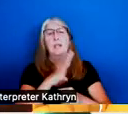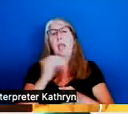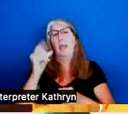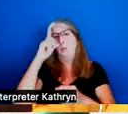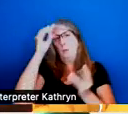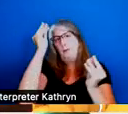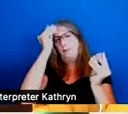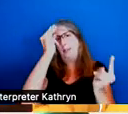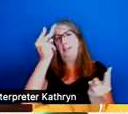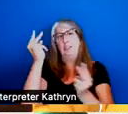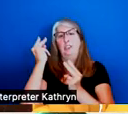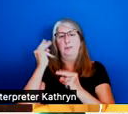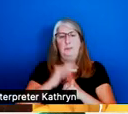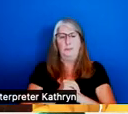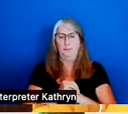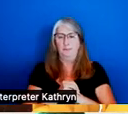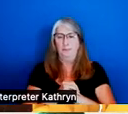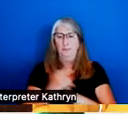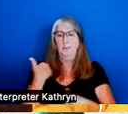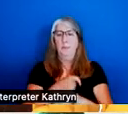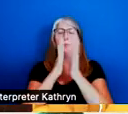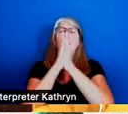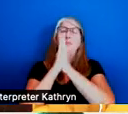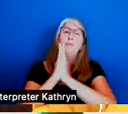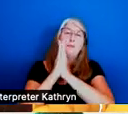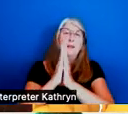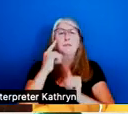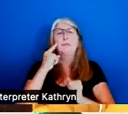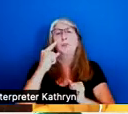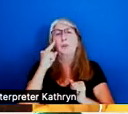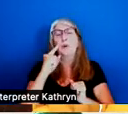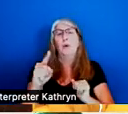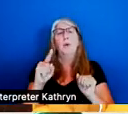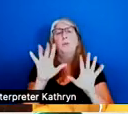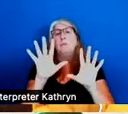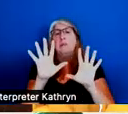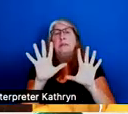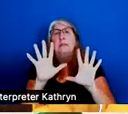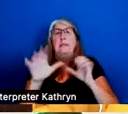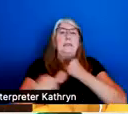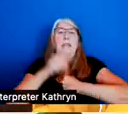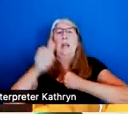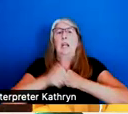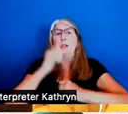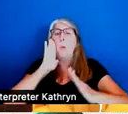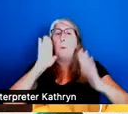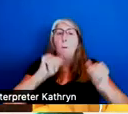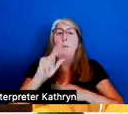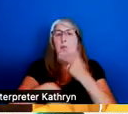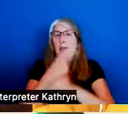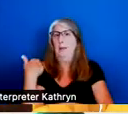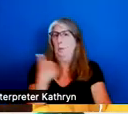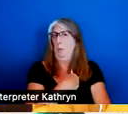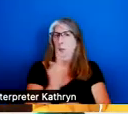reflection. We pray for a daring hope, the kind we